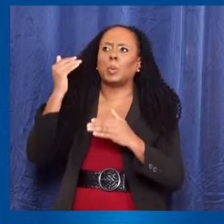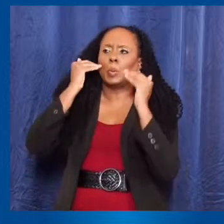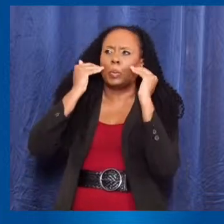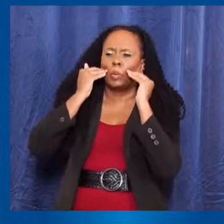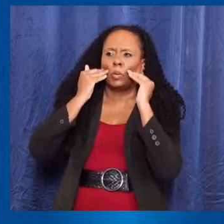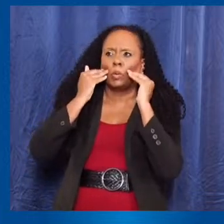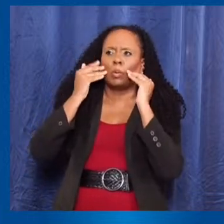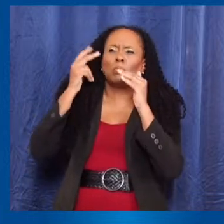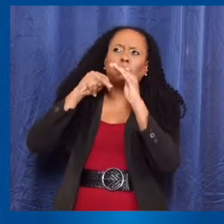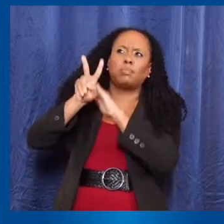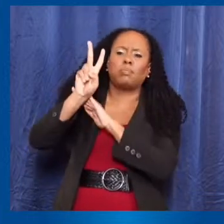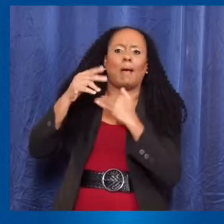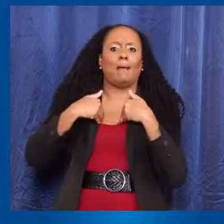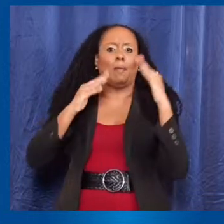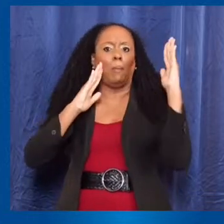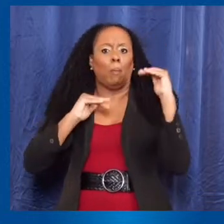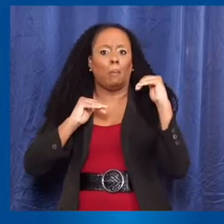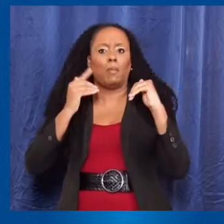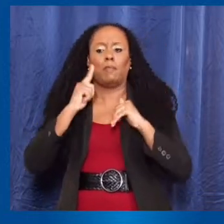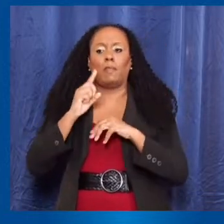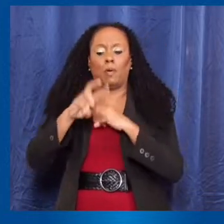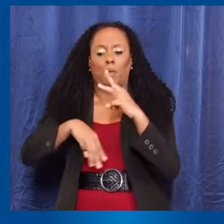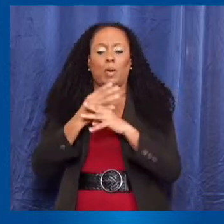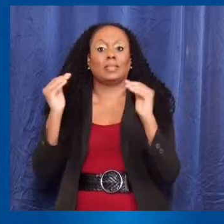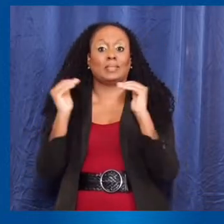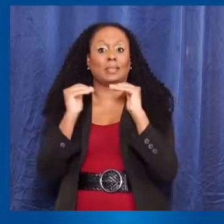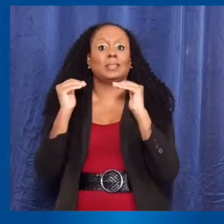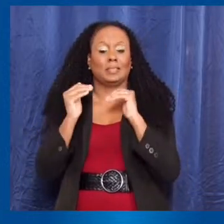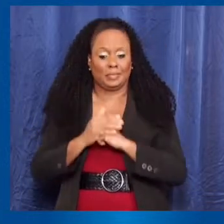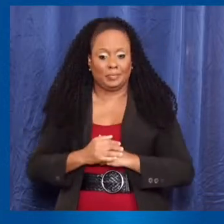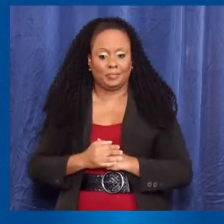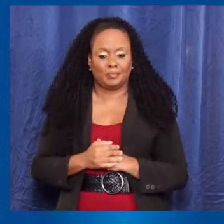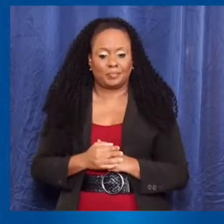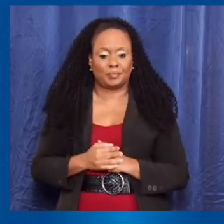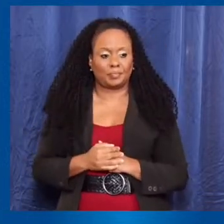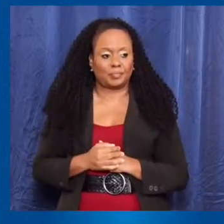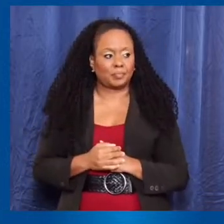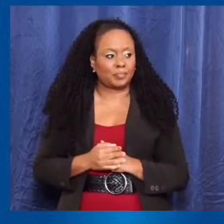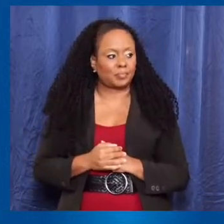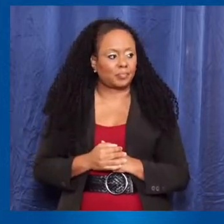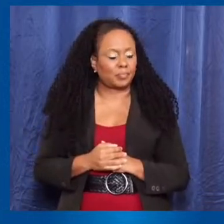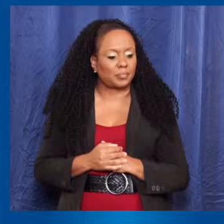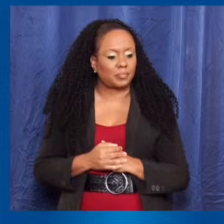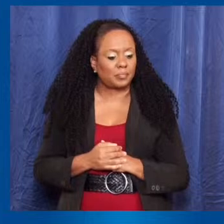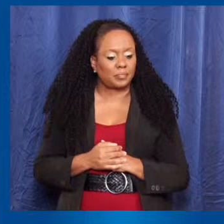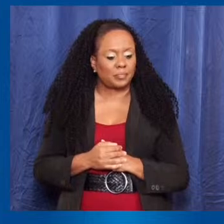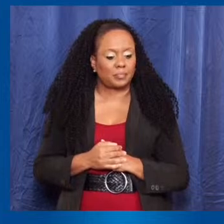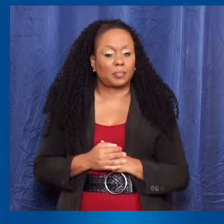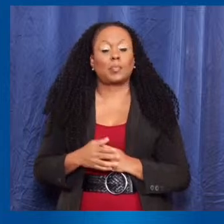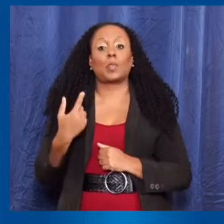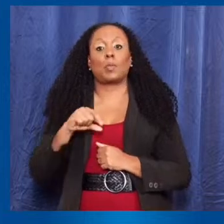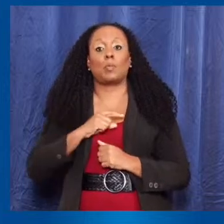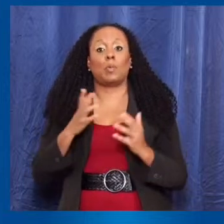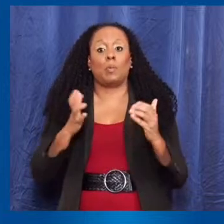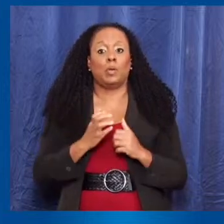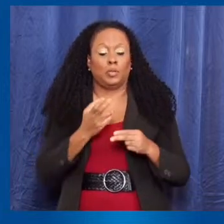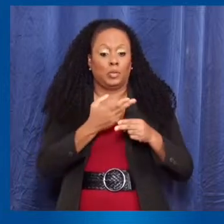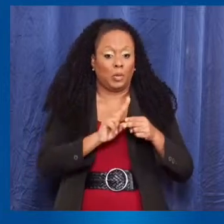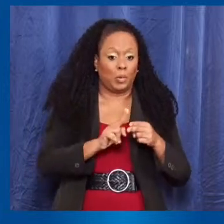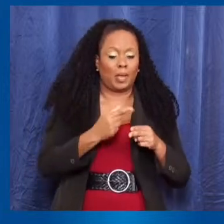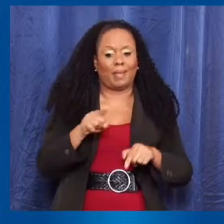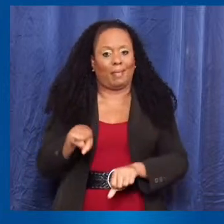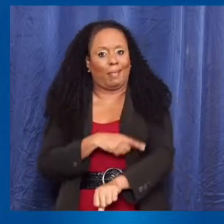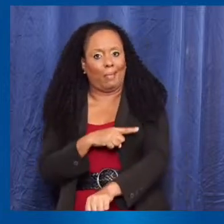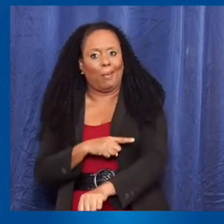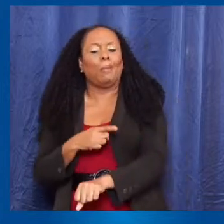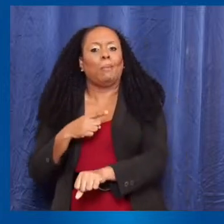justice. So it's the time to build structural, long-term, and global solution. It's the